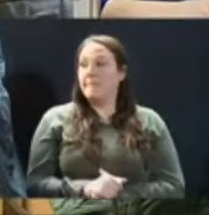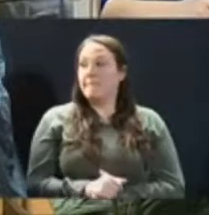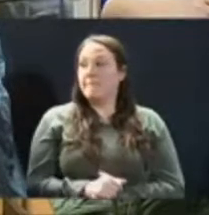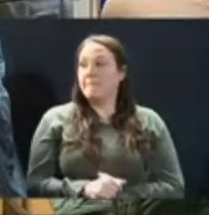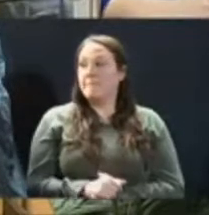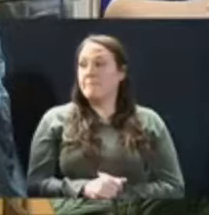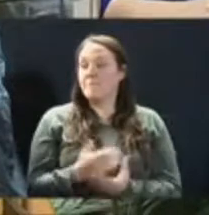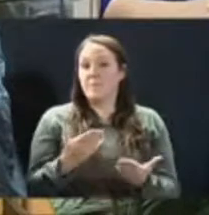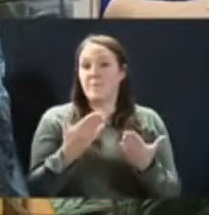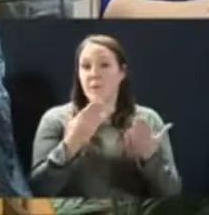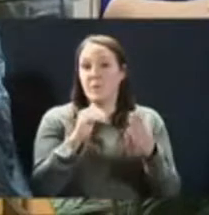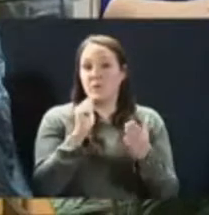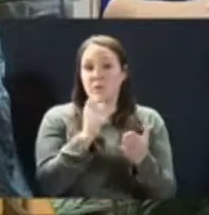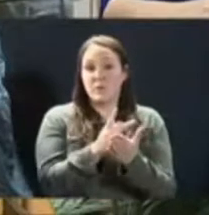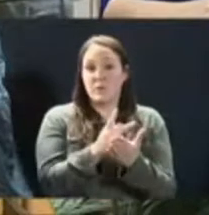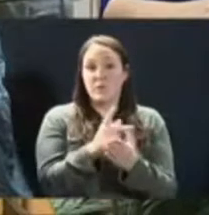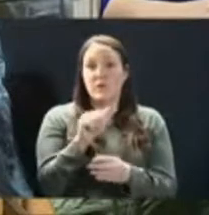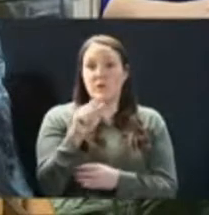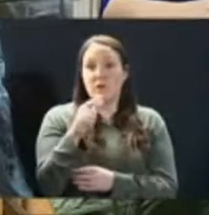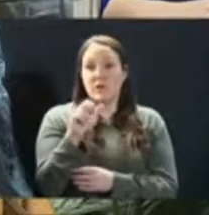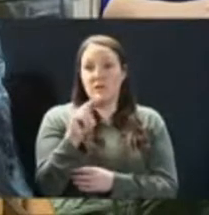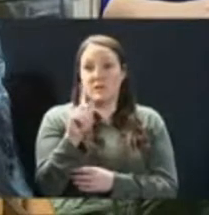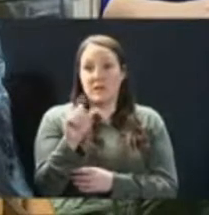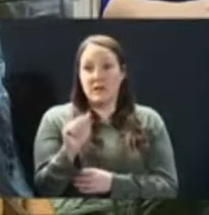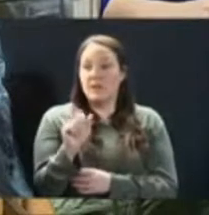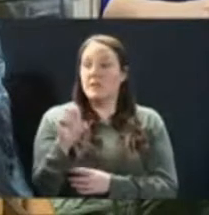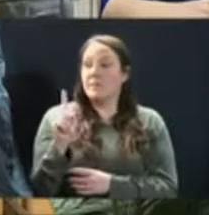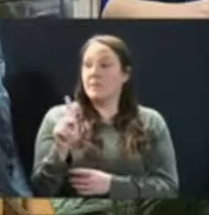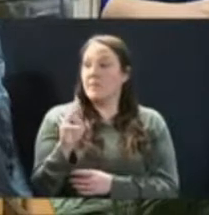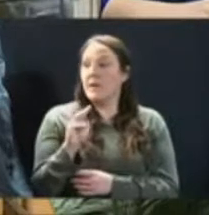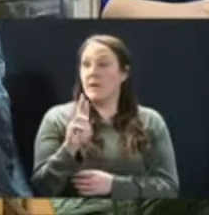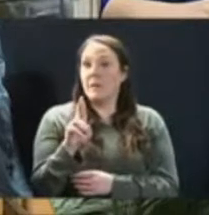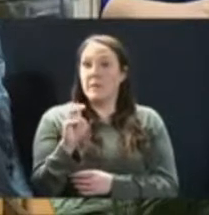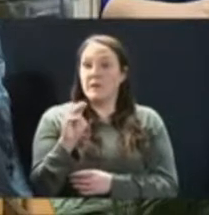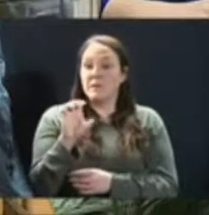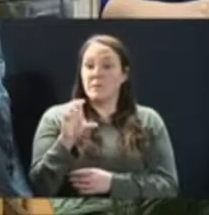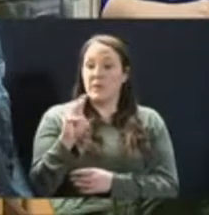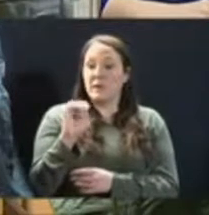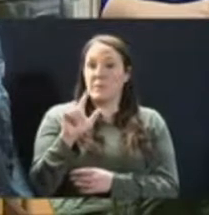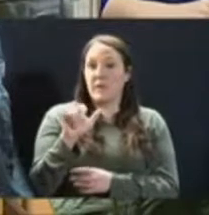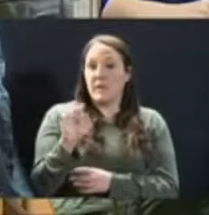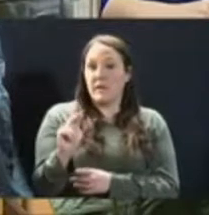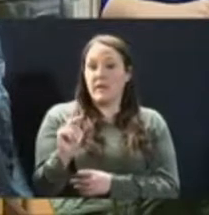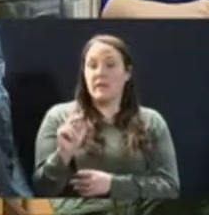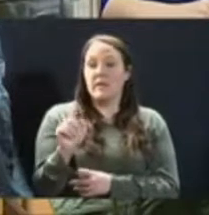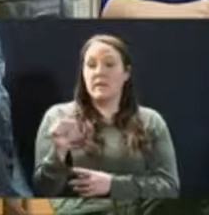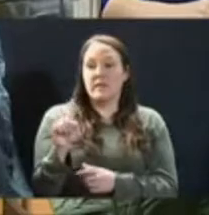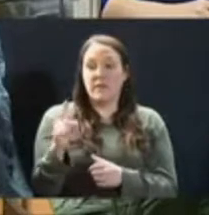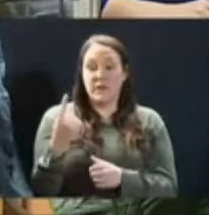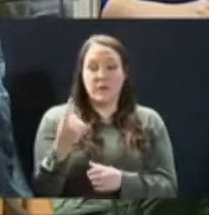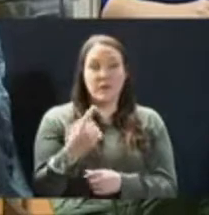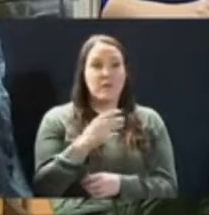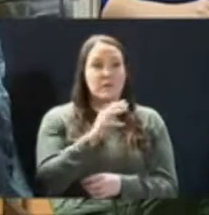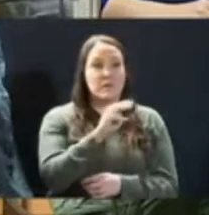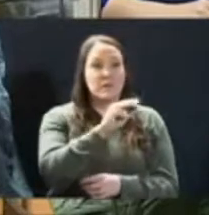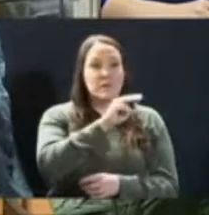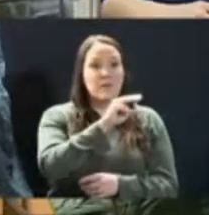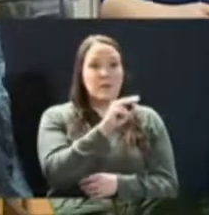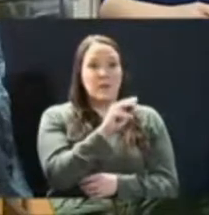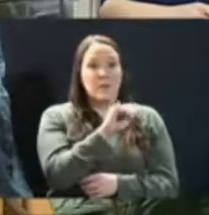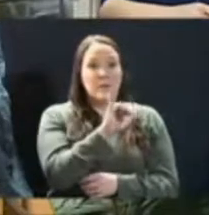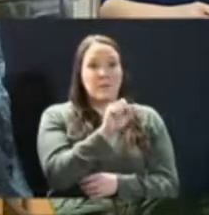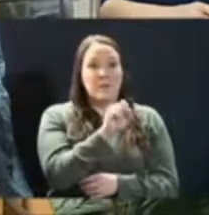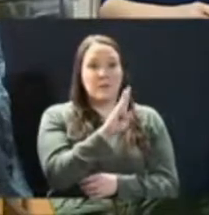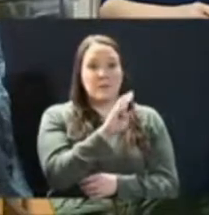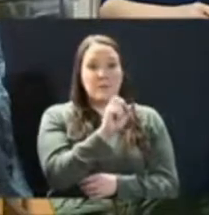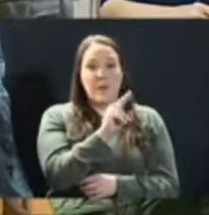We have a motion to approve the agenda? Okay, Mr. McMillan? So moved. Mr. McMillan first and Ms. Bounds seconds the